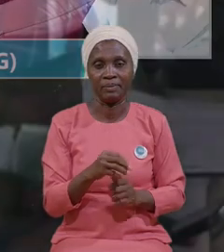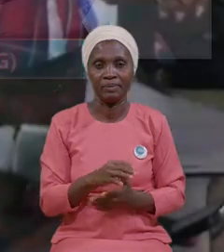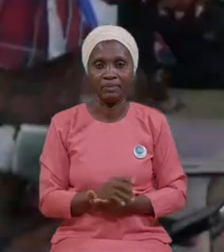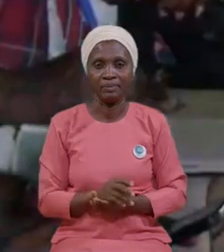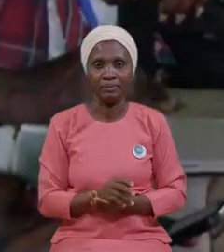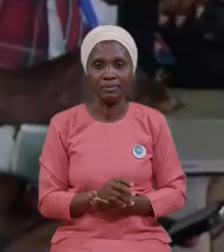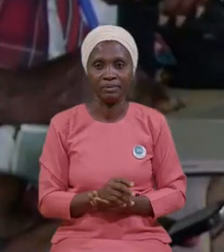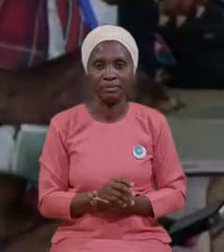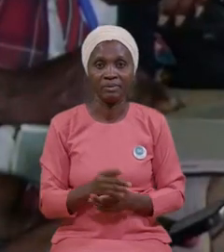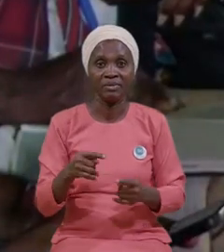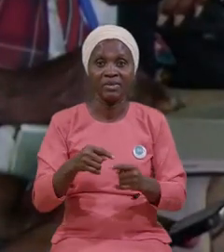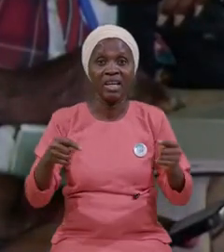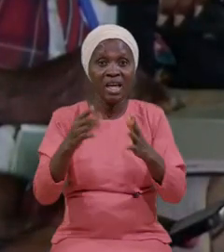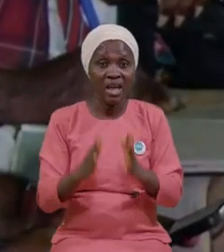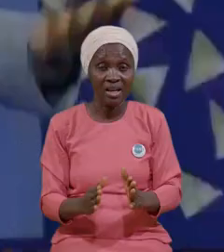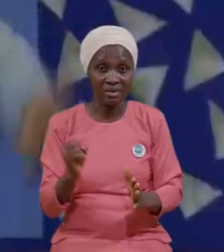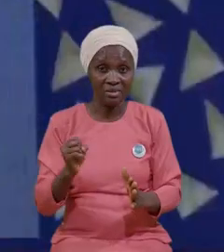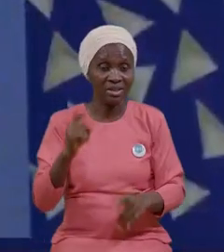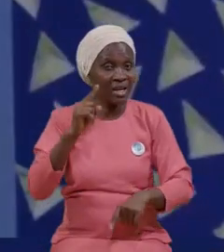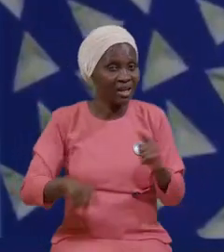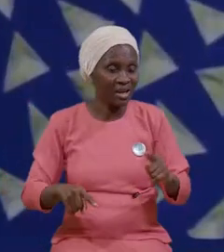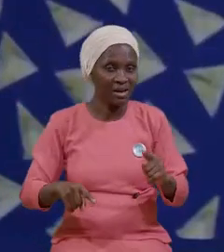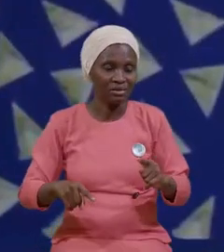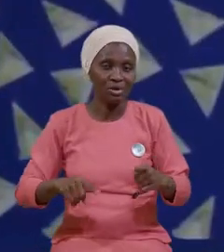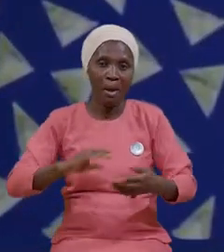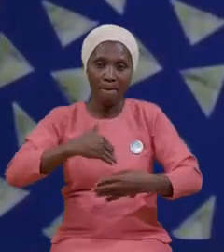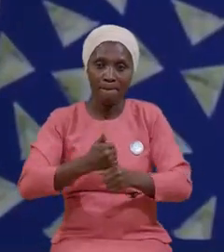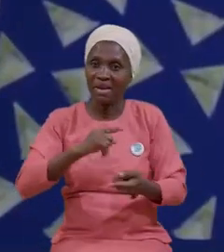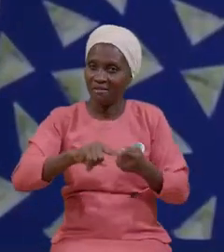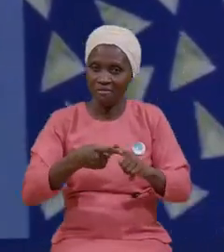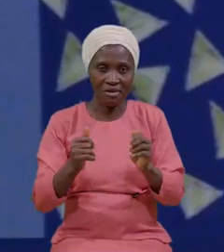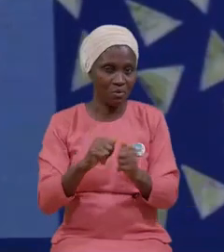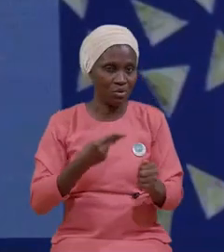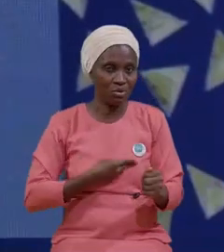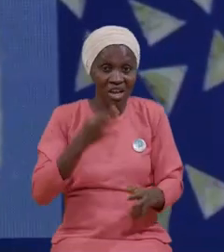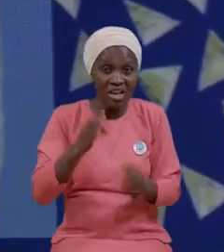Enemies cannot reconcile with us if we don't have peace with them.